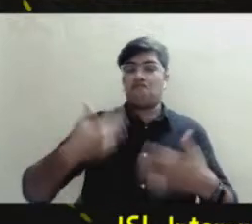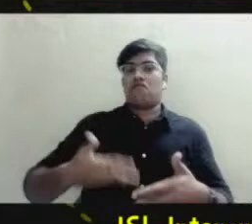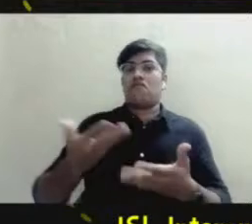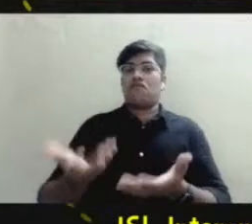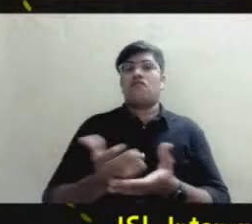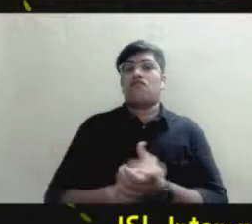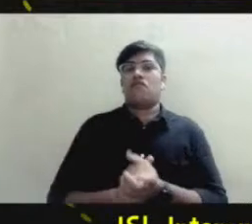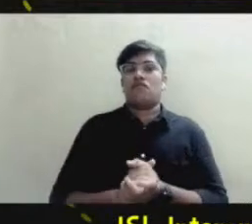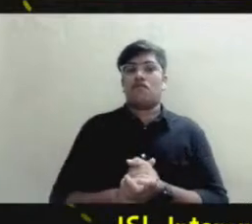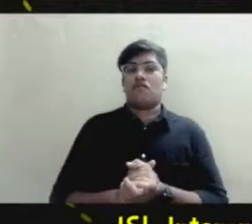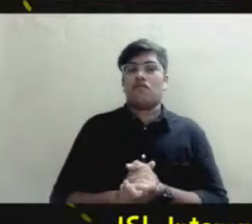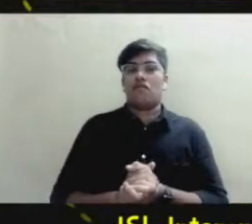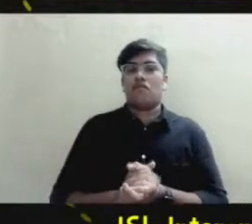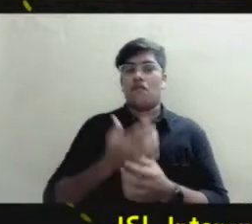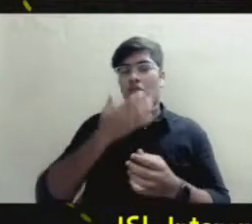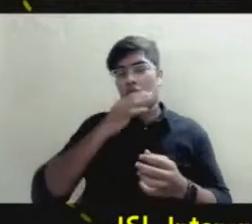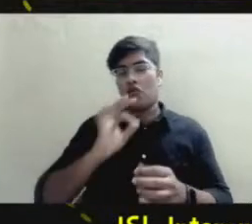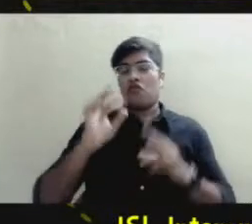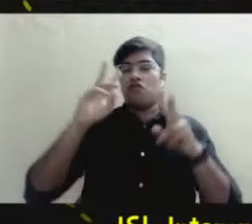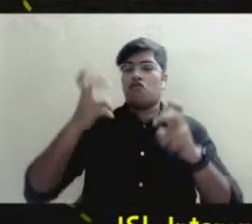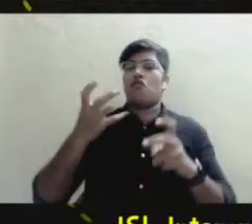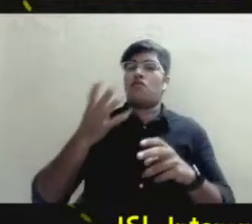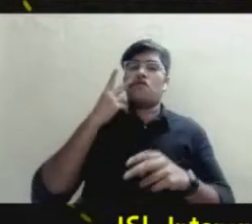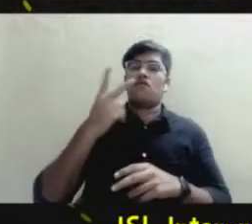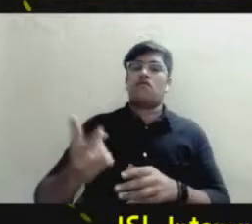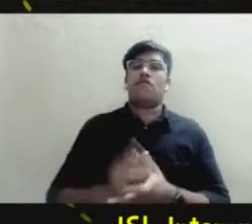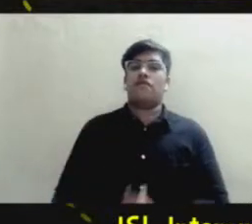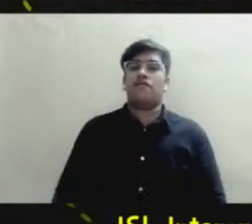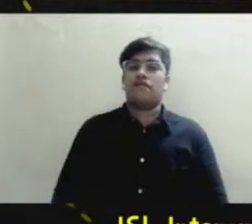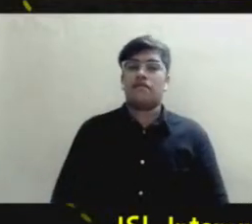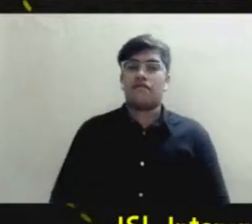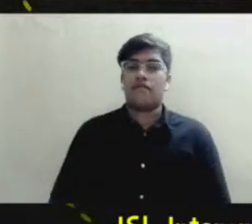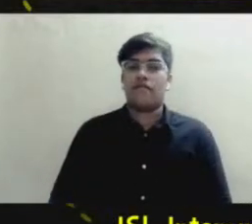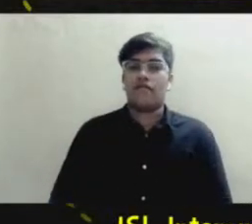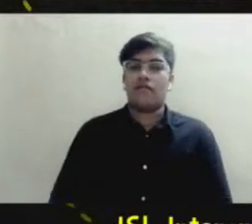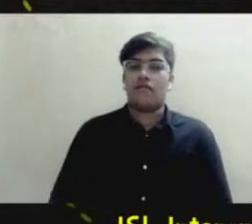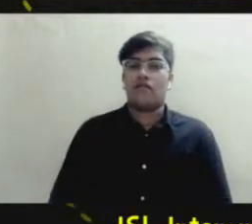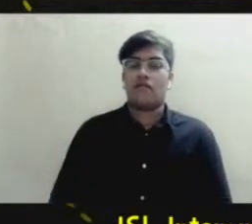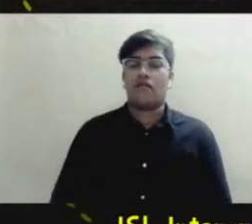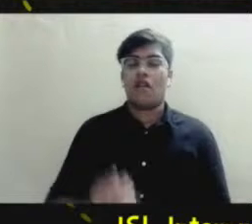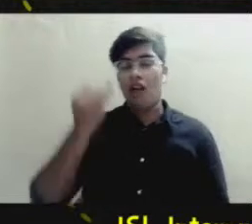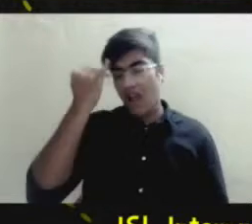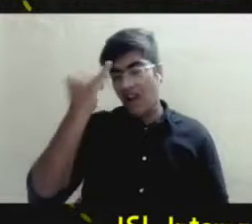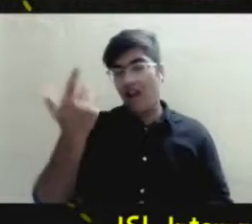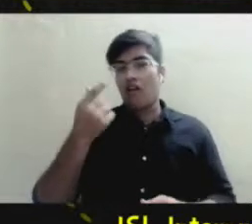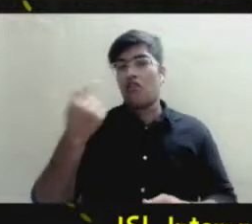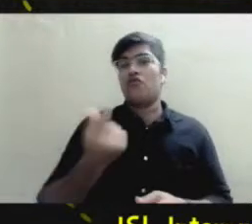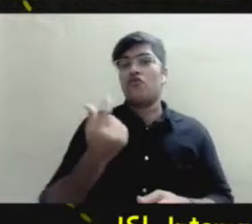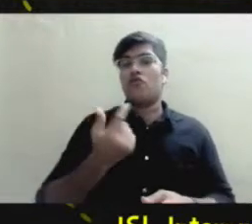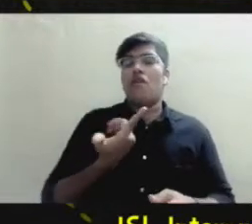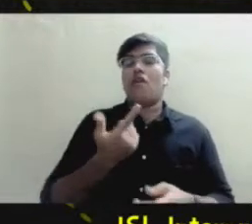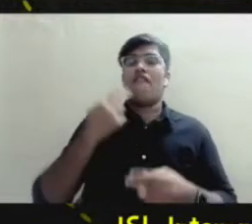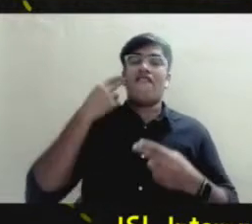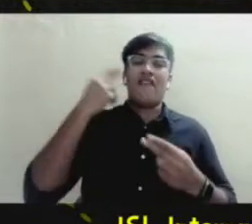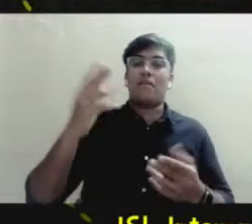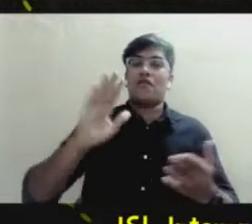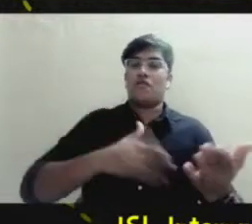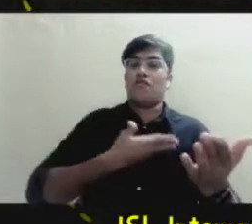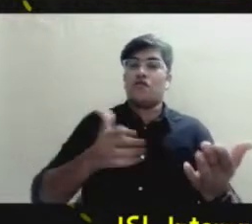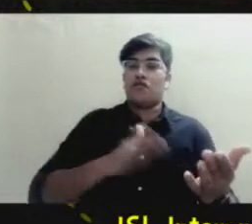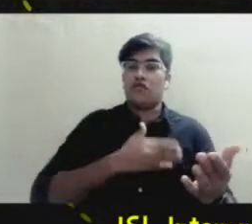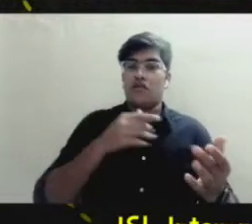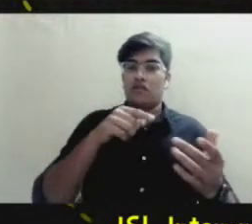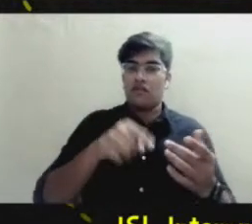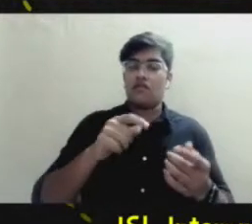a fabulous idea to use popular music and the format of